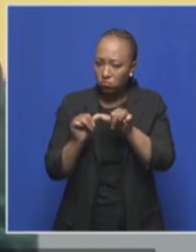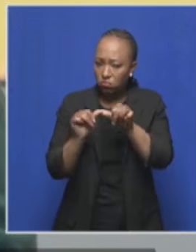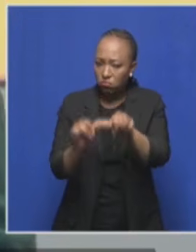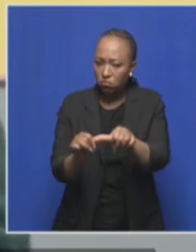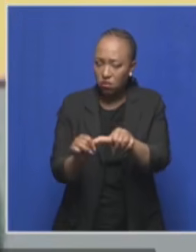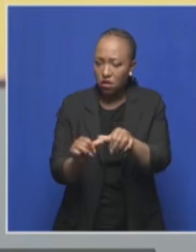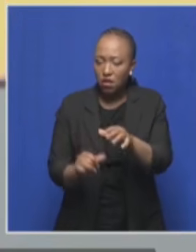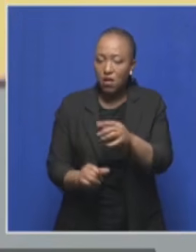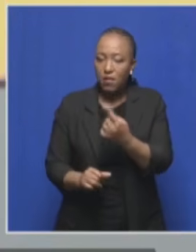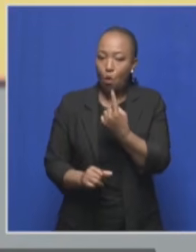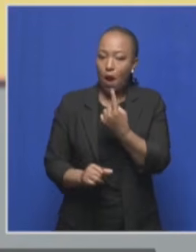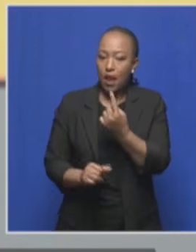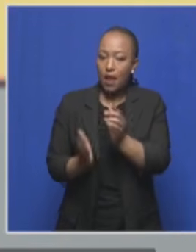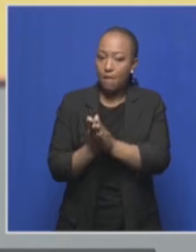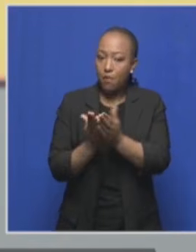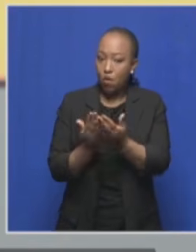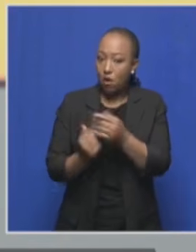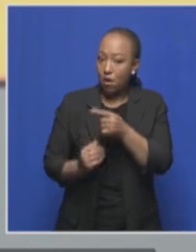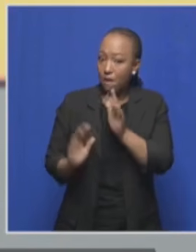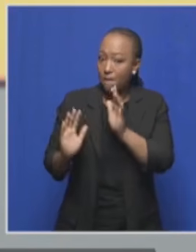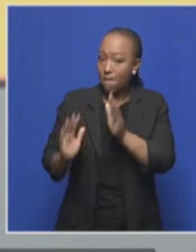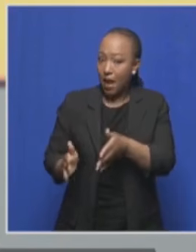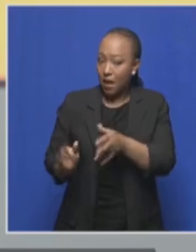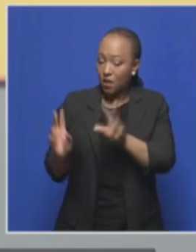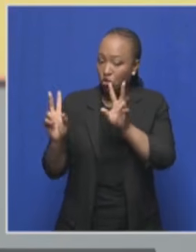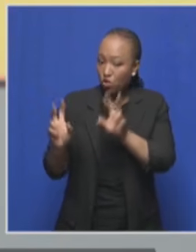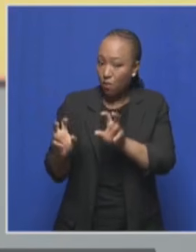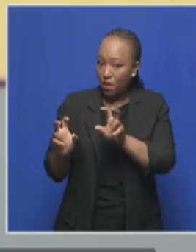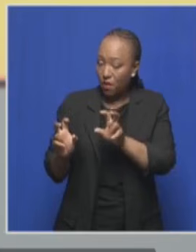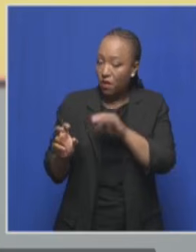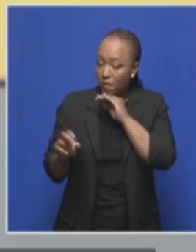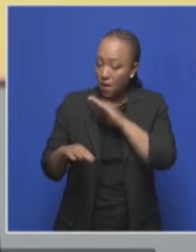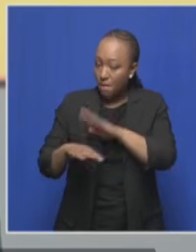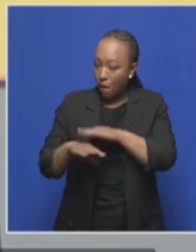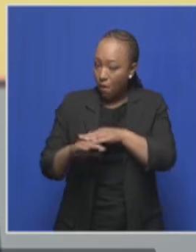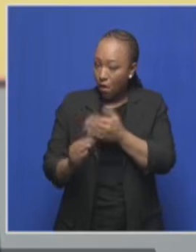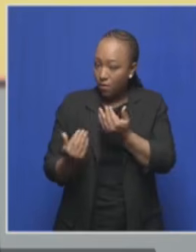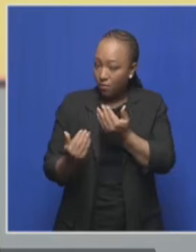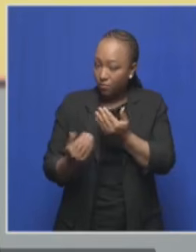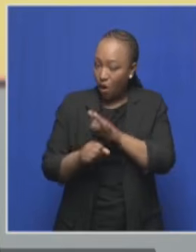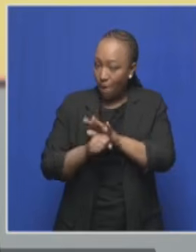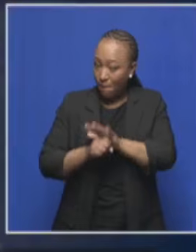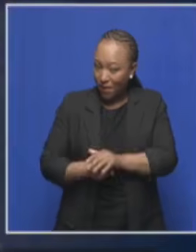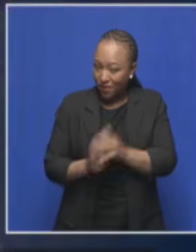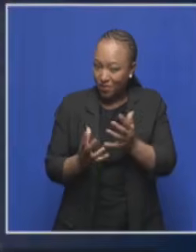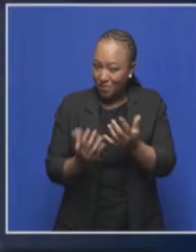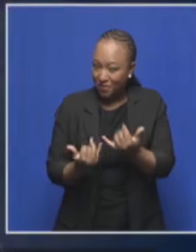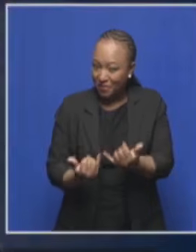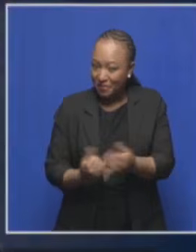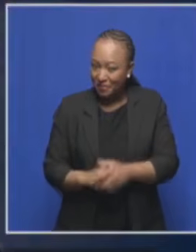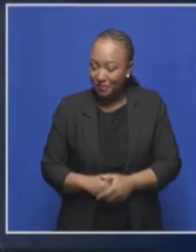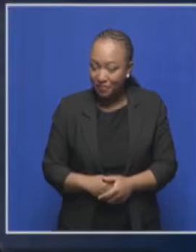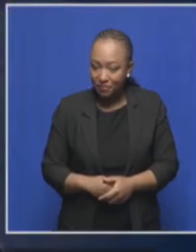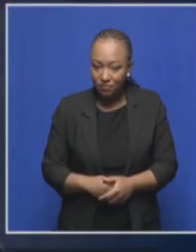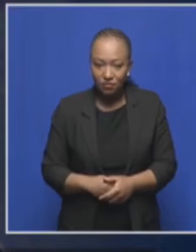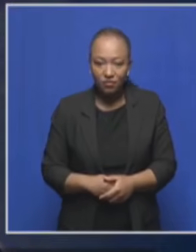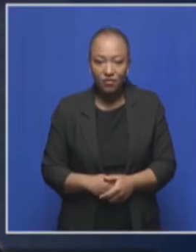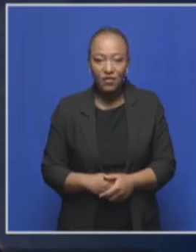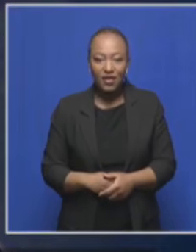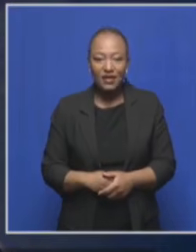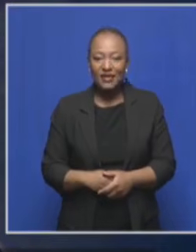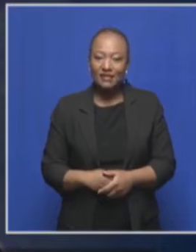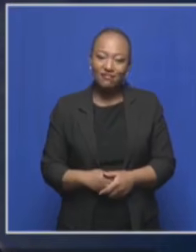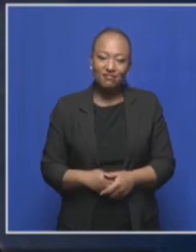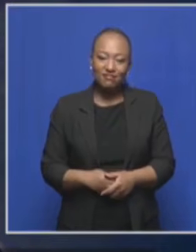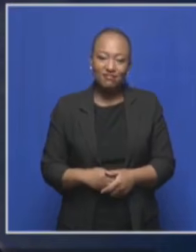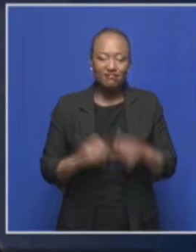this one book, you've tackled one topic, what else can we expect? Is that too much pressure at this point? Not really. I have thought about